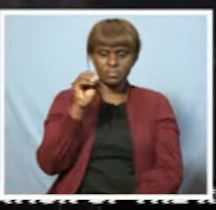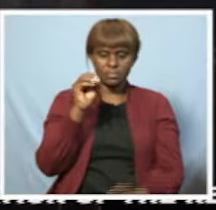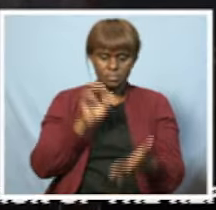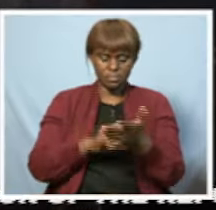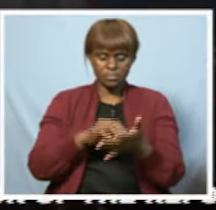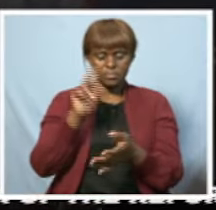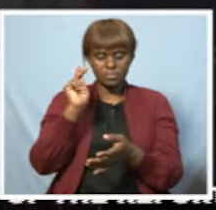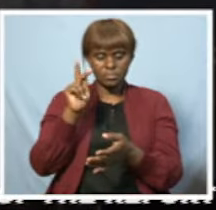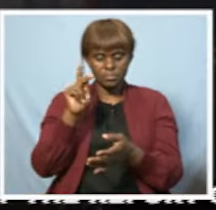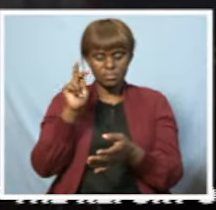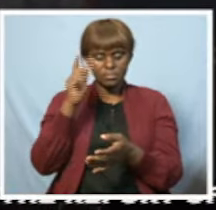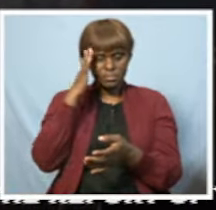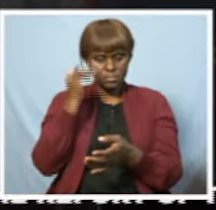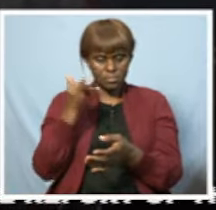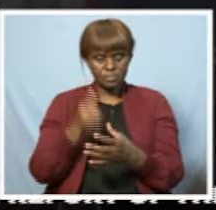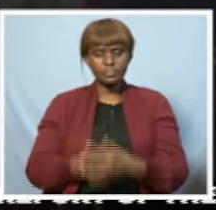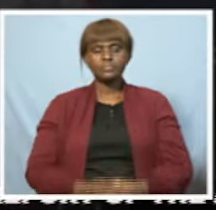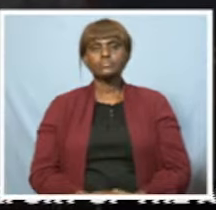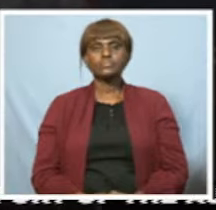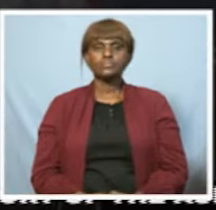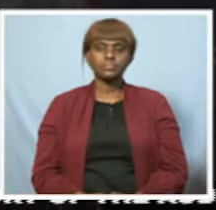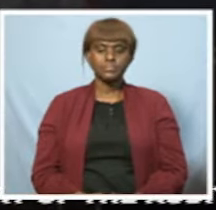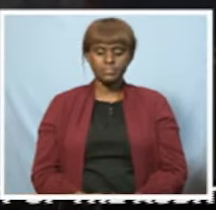1,250,000 kwacha?